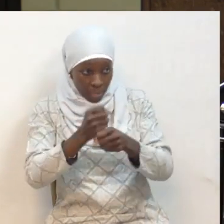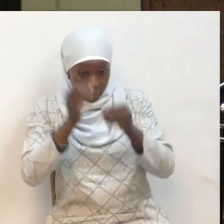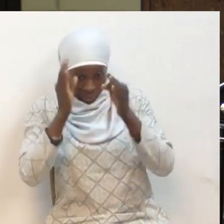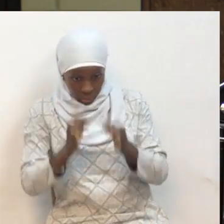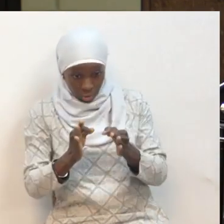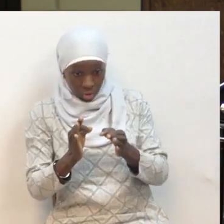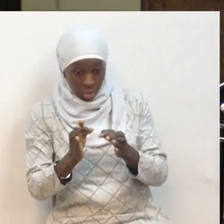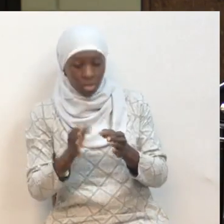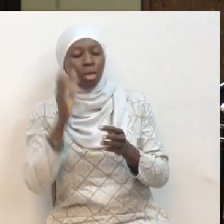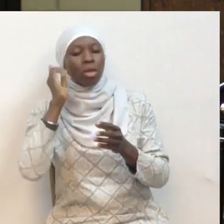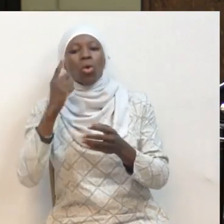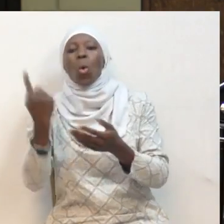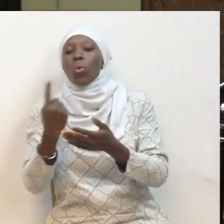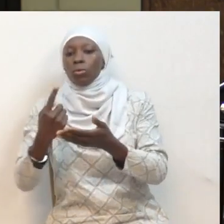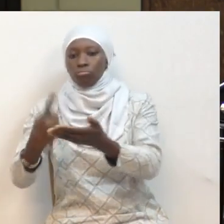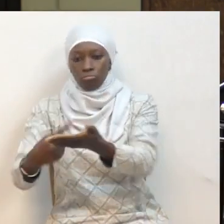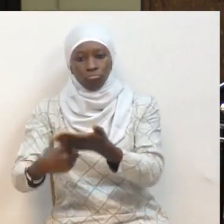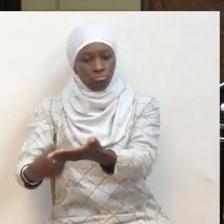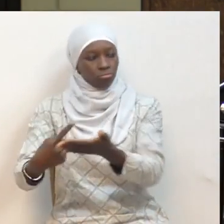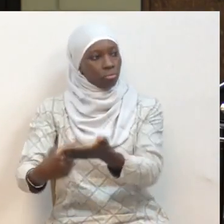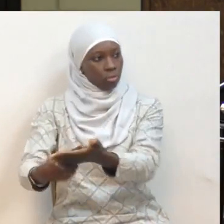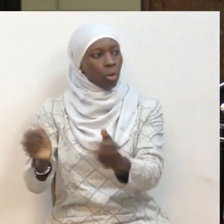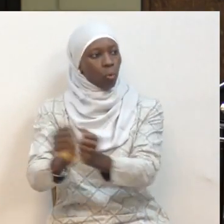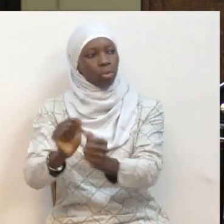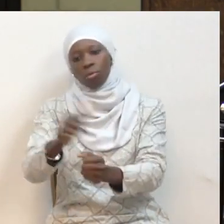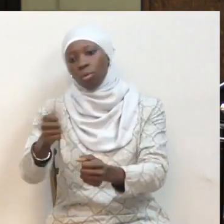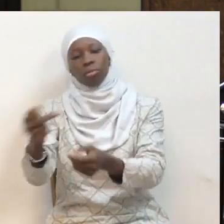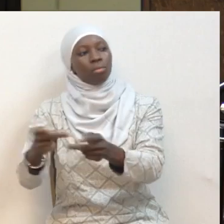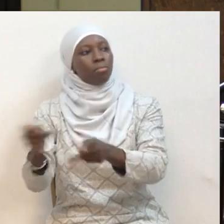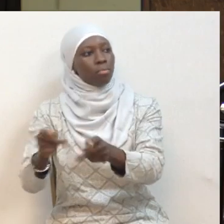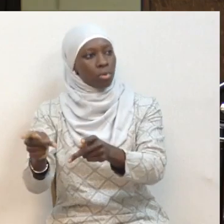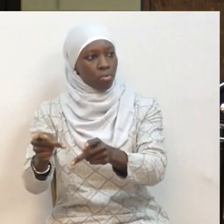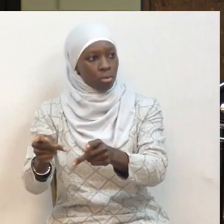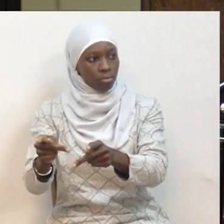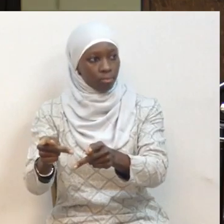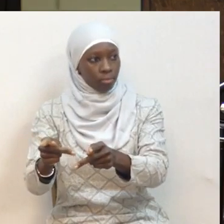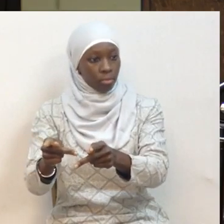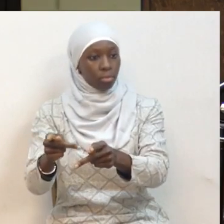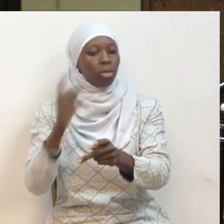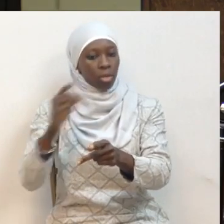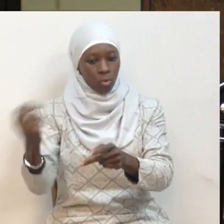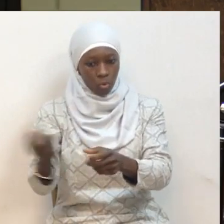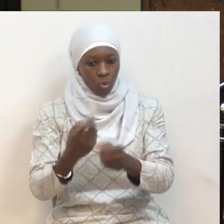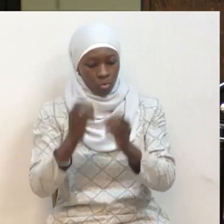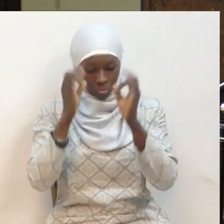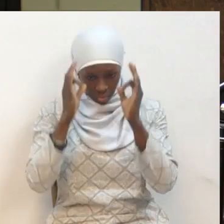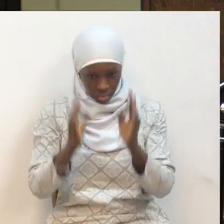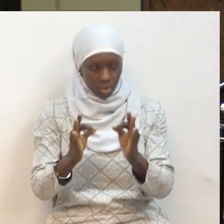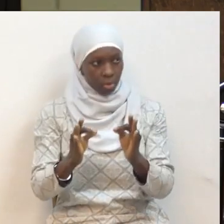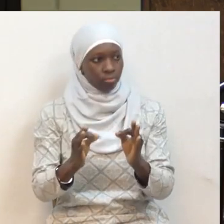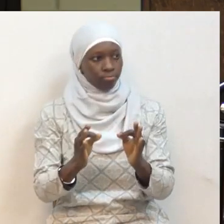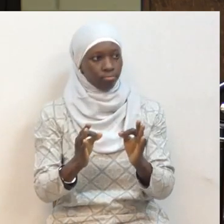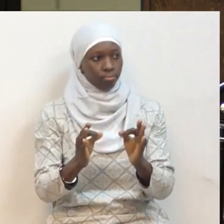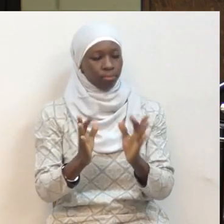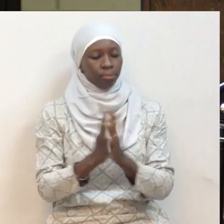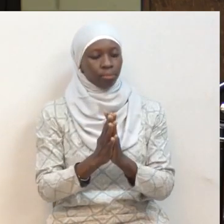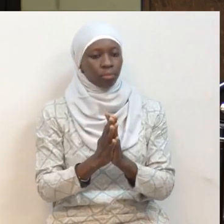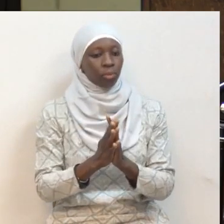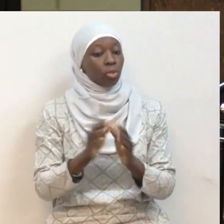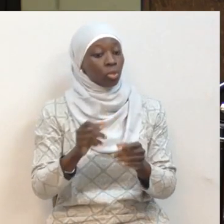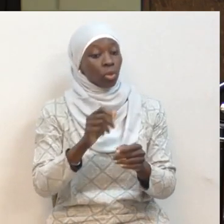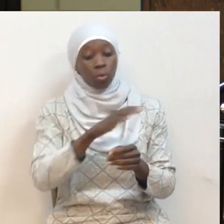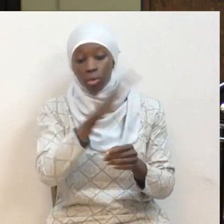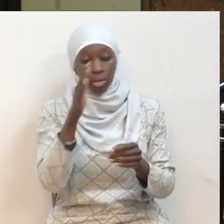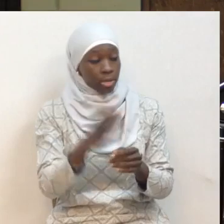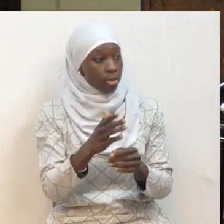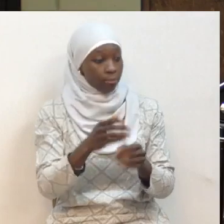means he can decide issues that wouldn't affect the community, right, without